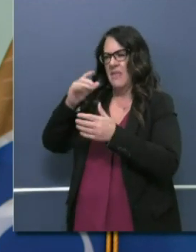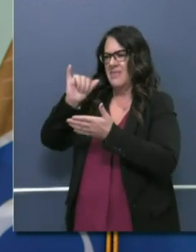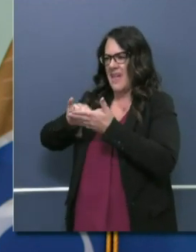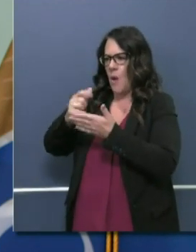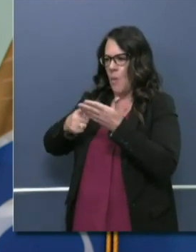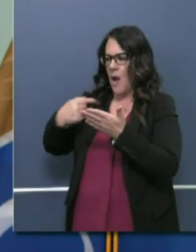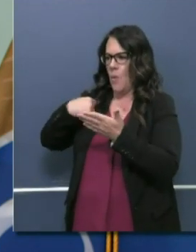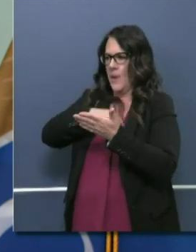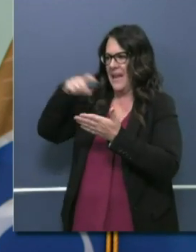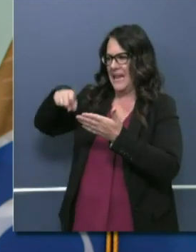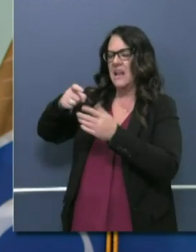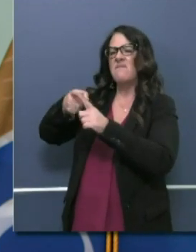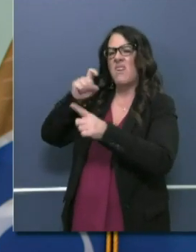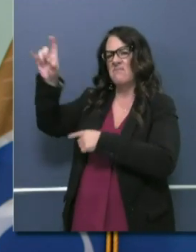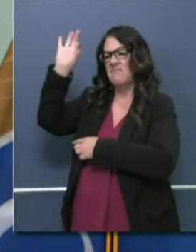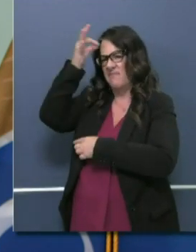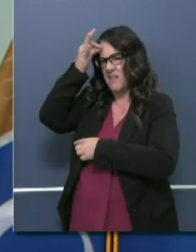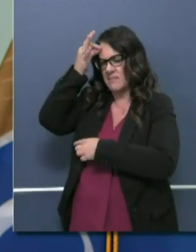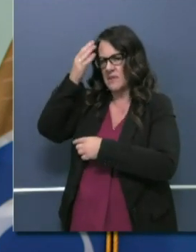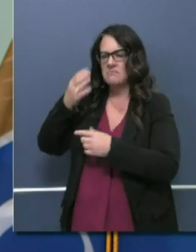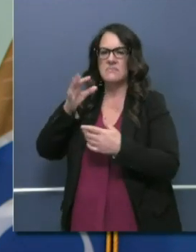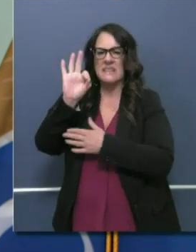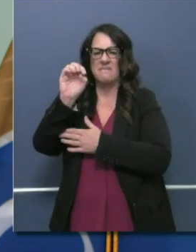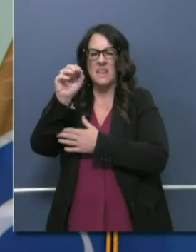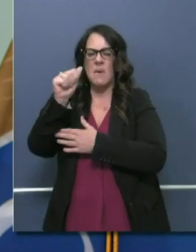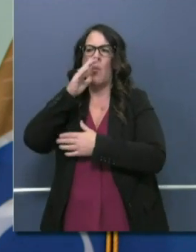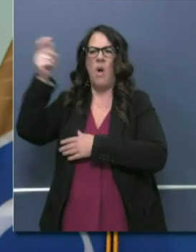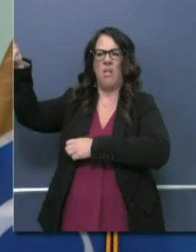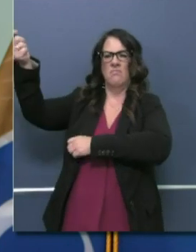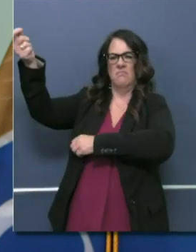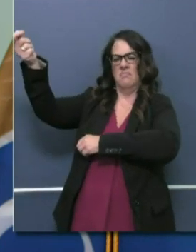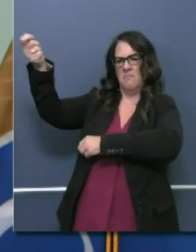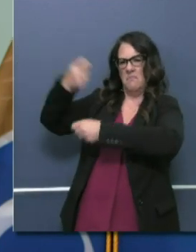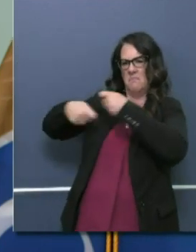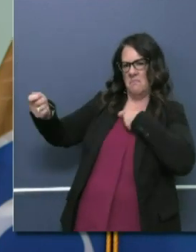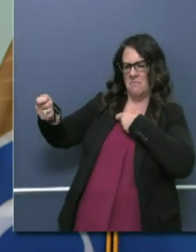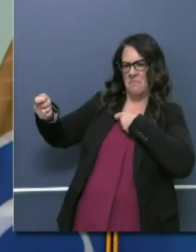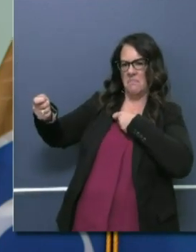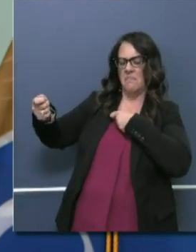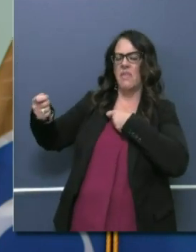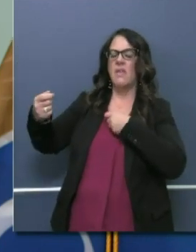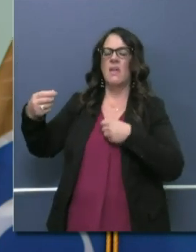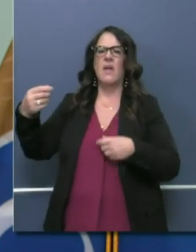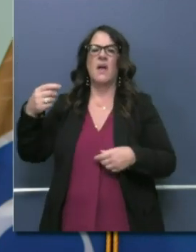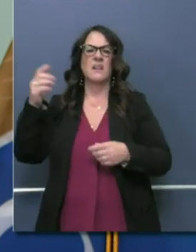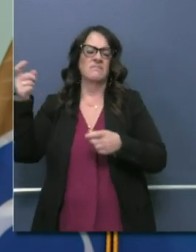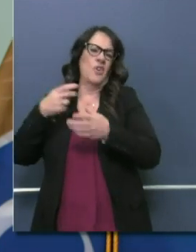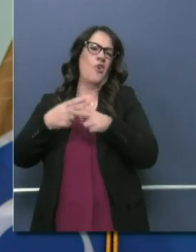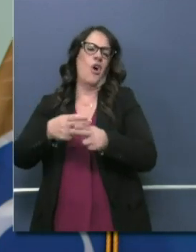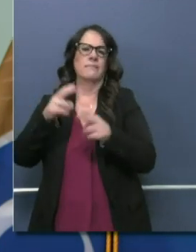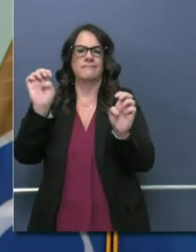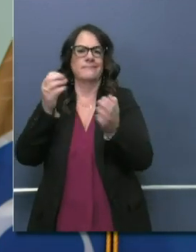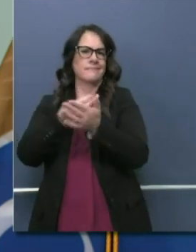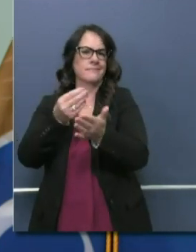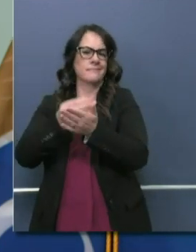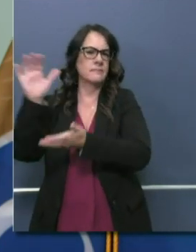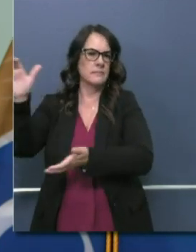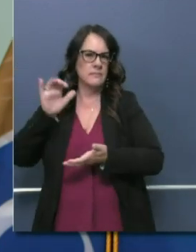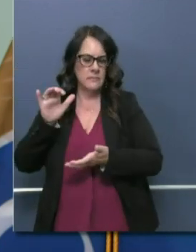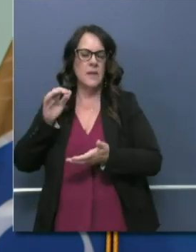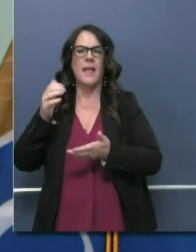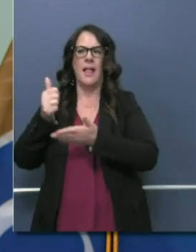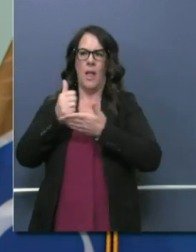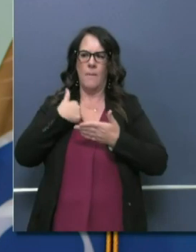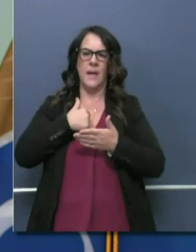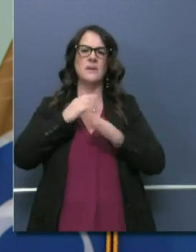we come through the state through FEMA reimbursements and or our emergency dollars. But we'll provide the supports for the